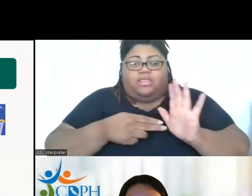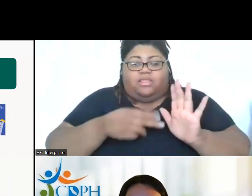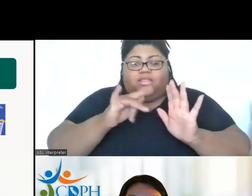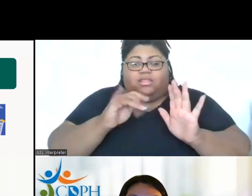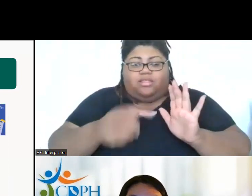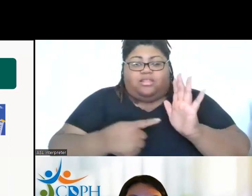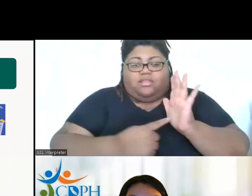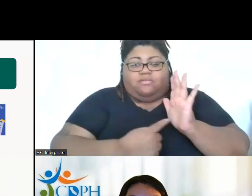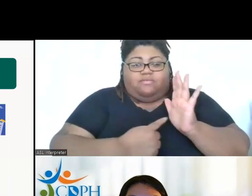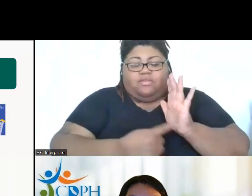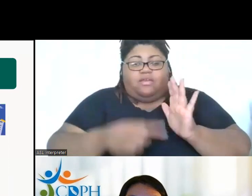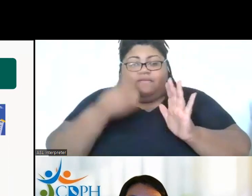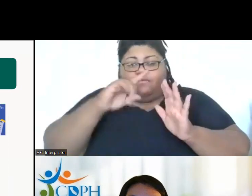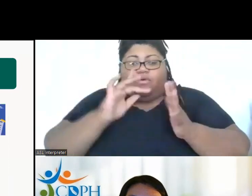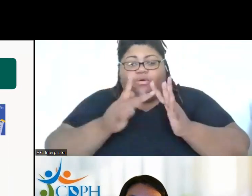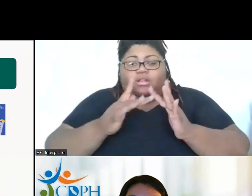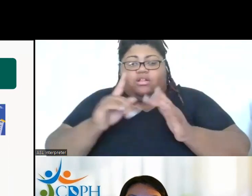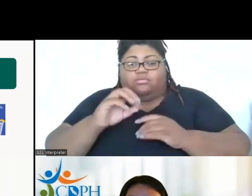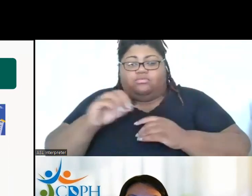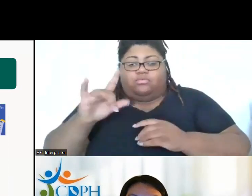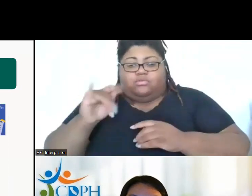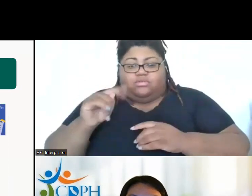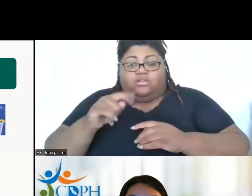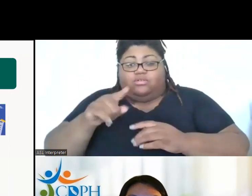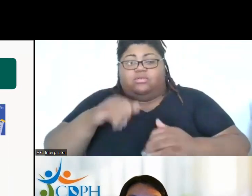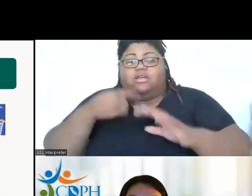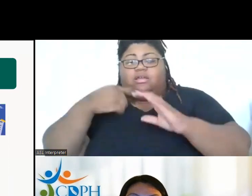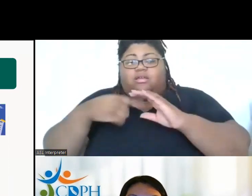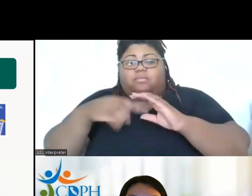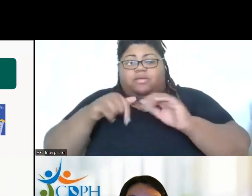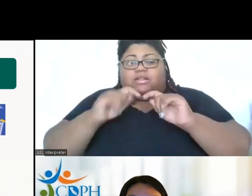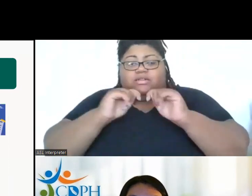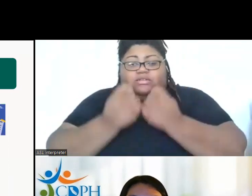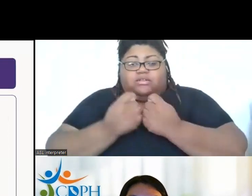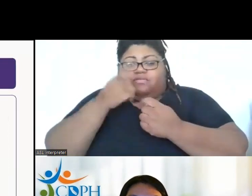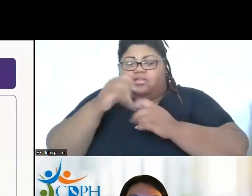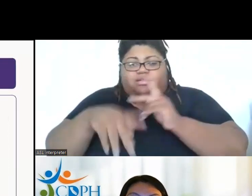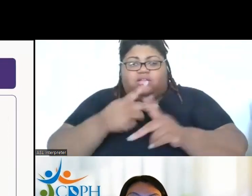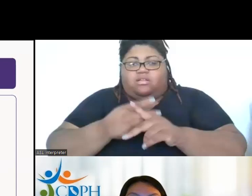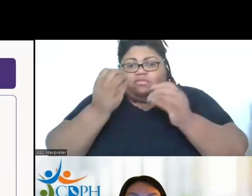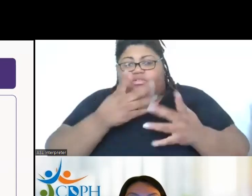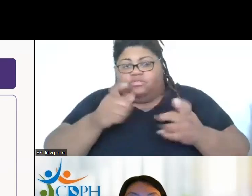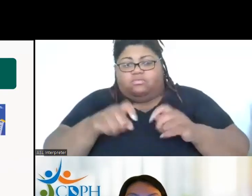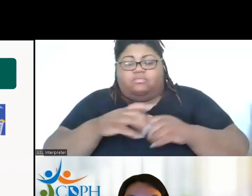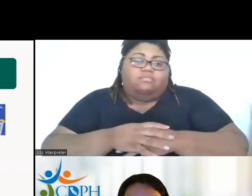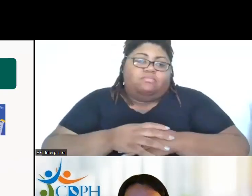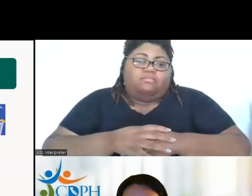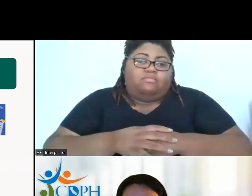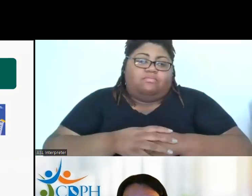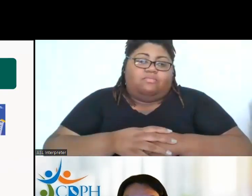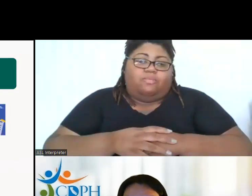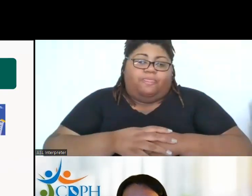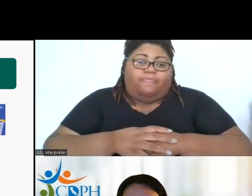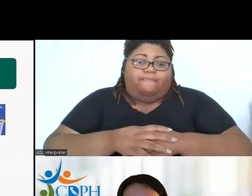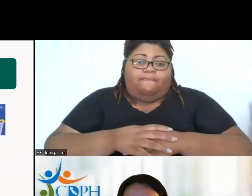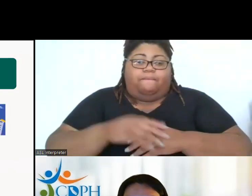toolkit, and then you can email our team for any other content you might want. And because your stakeholder